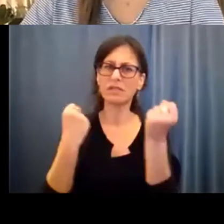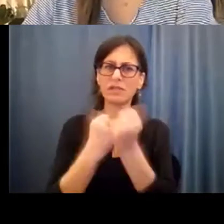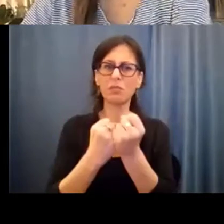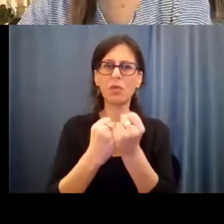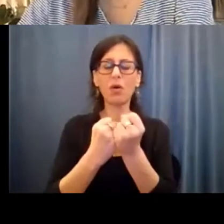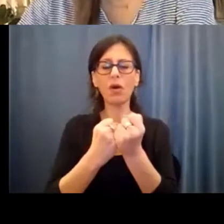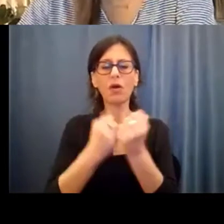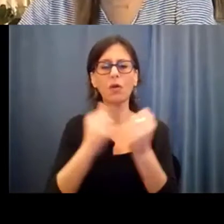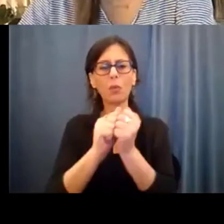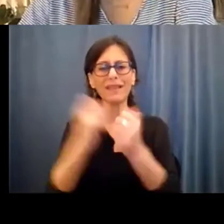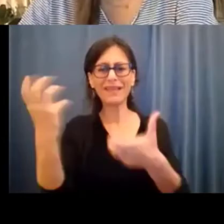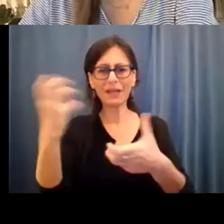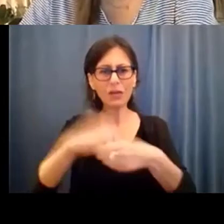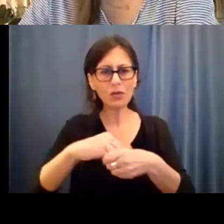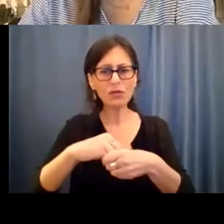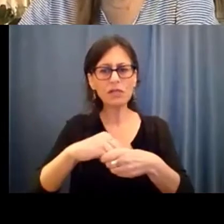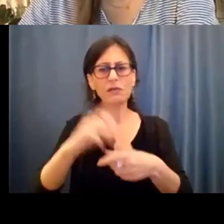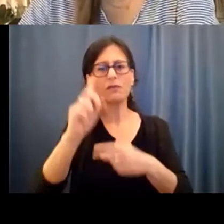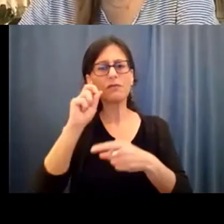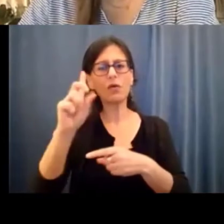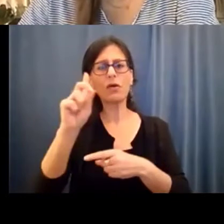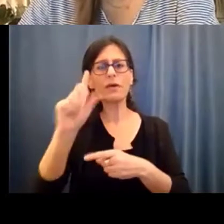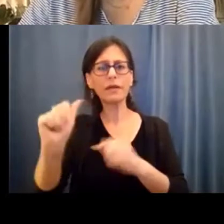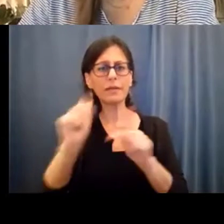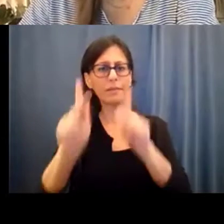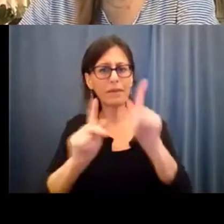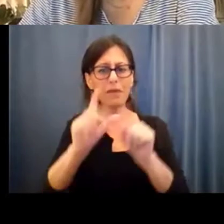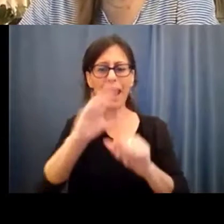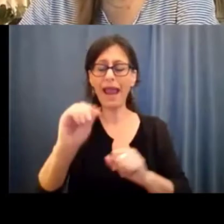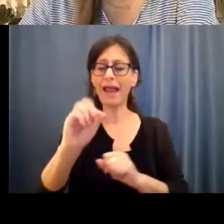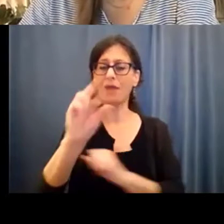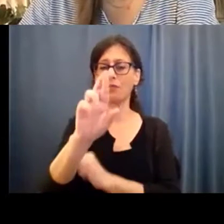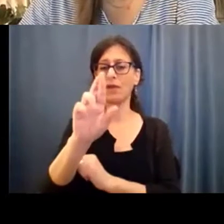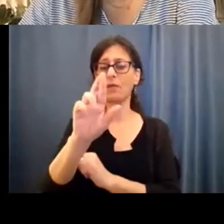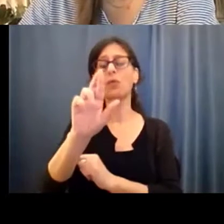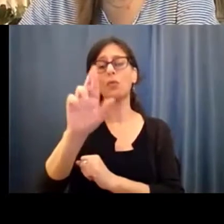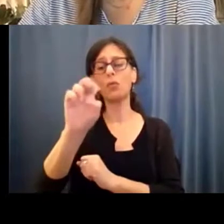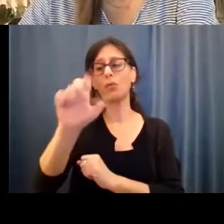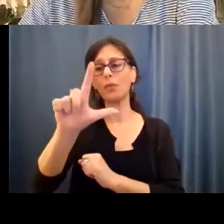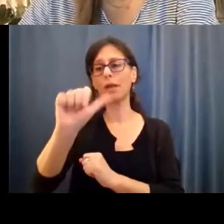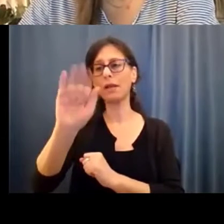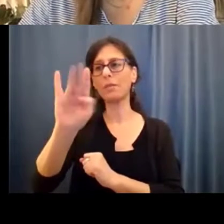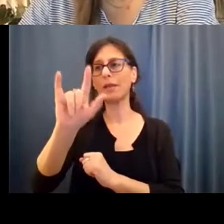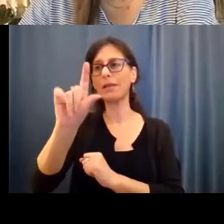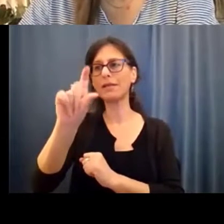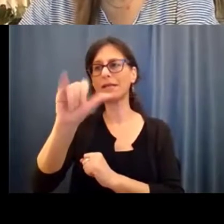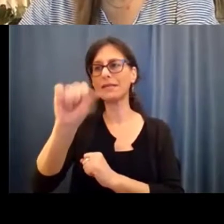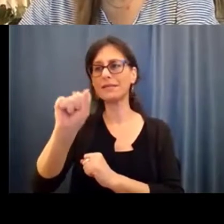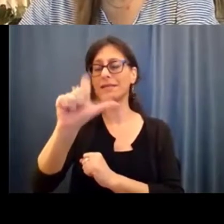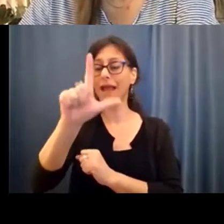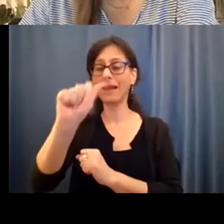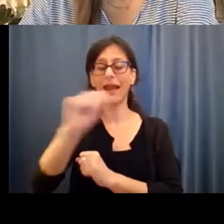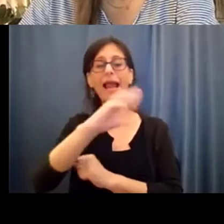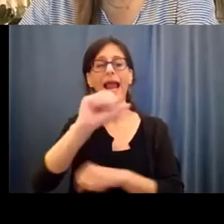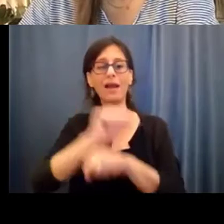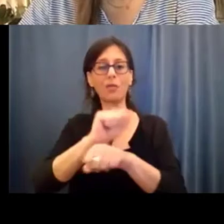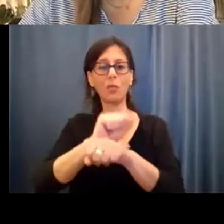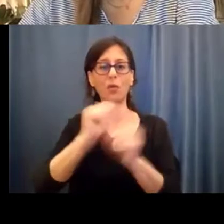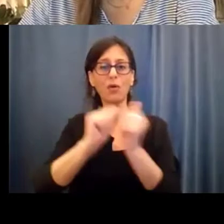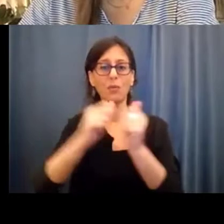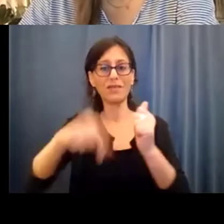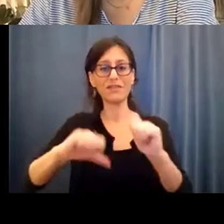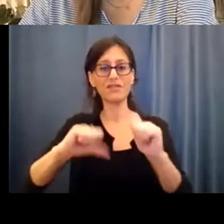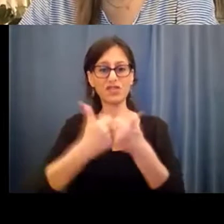support disability inclusion, both through ReelAbilities LA and through our work with the Easterseals Disability